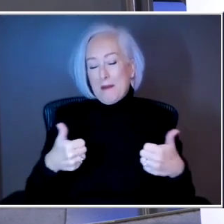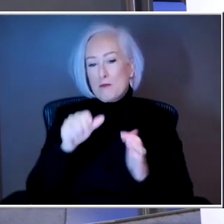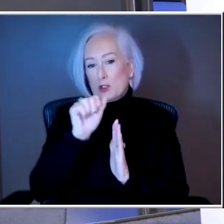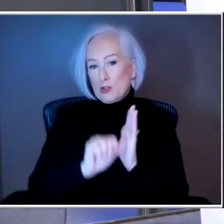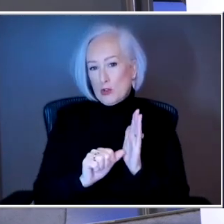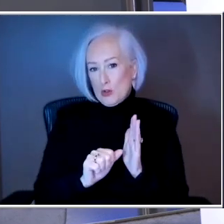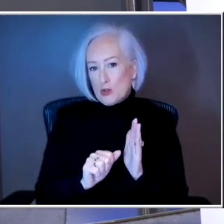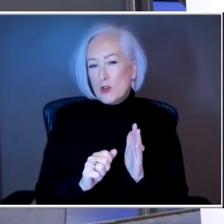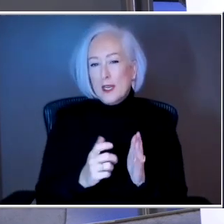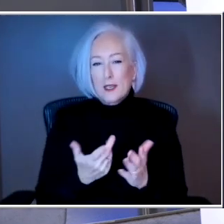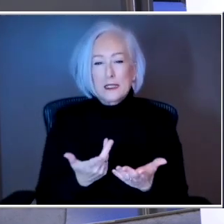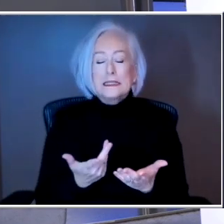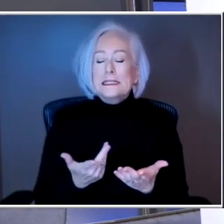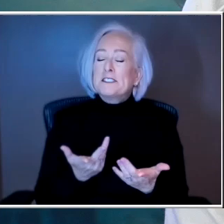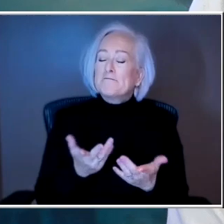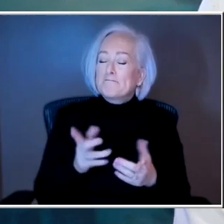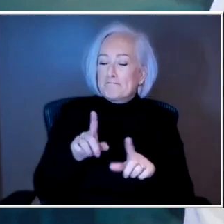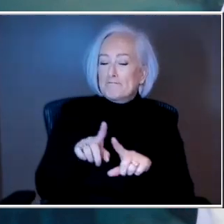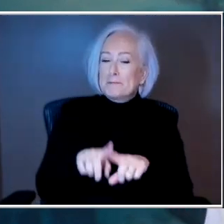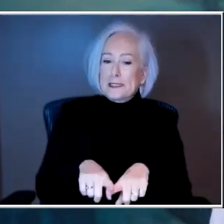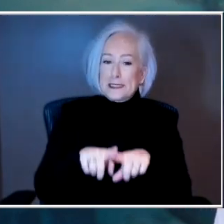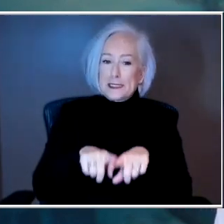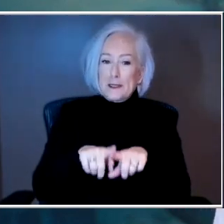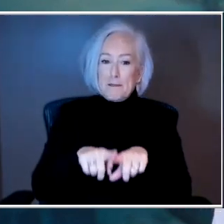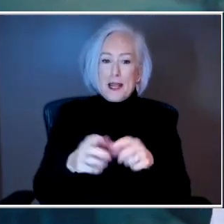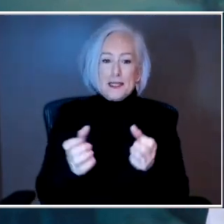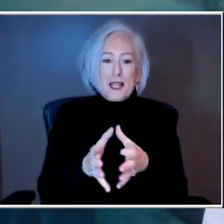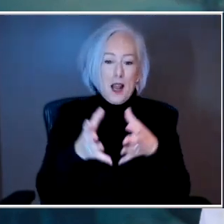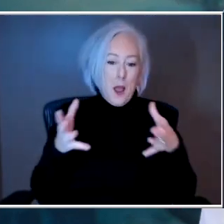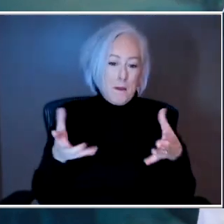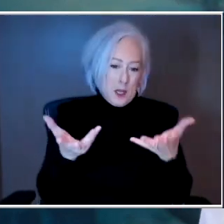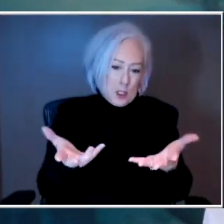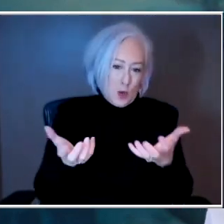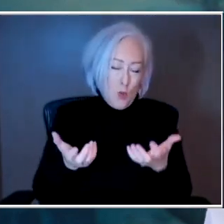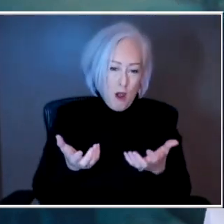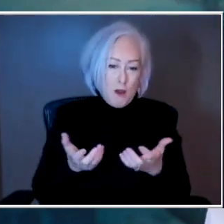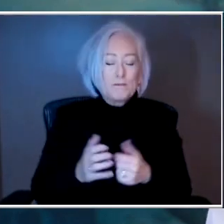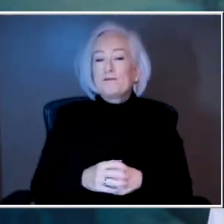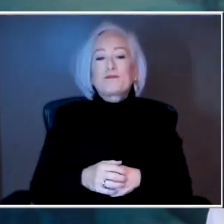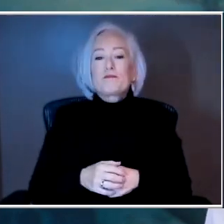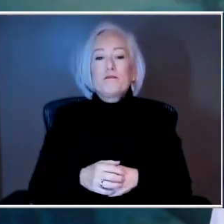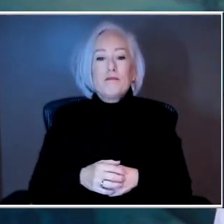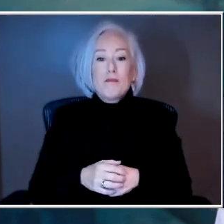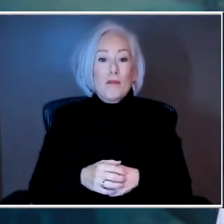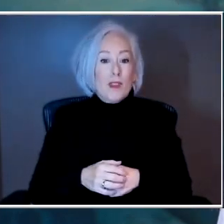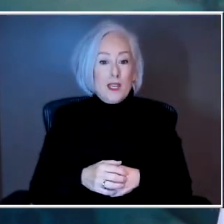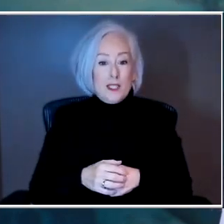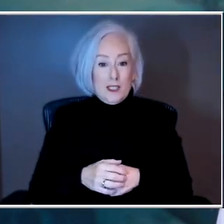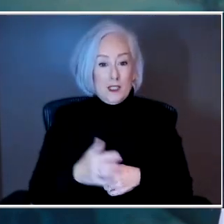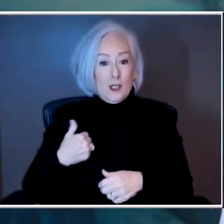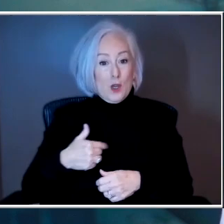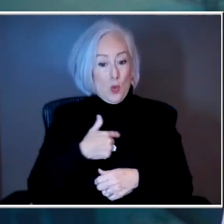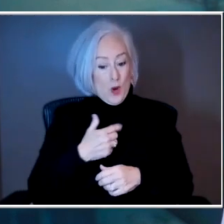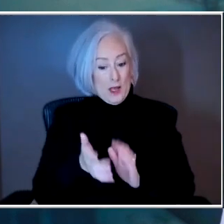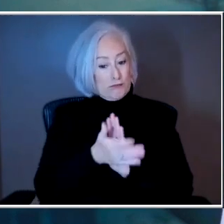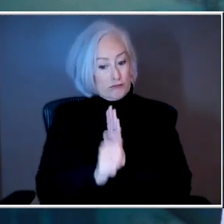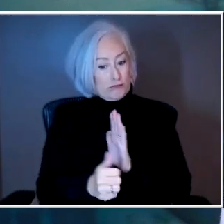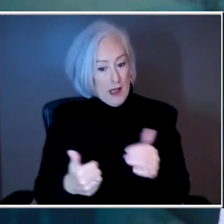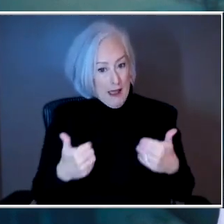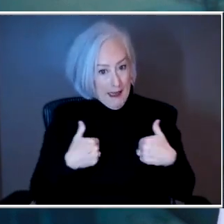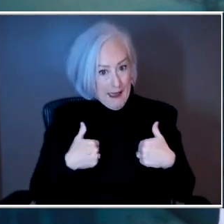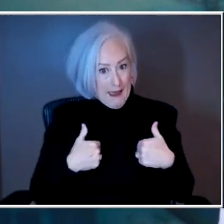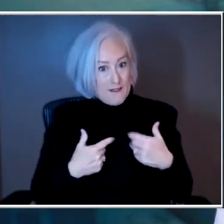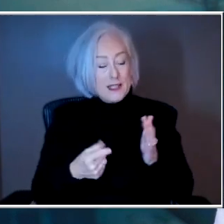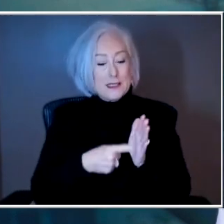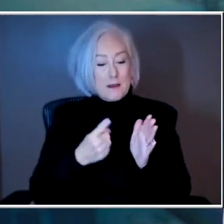they want everything taken? It depends on how much they want done, but because we're skilled, trained plastic surgeons, we can combine some of these surgeries